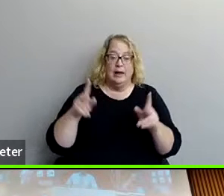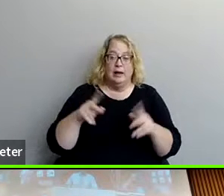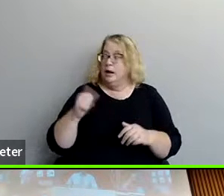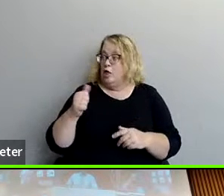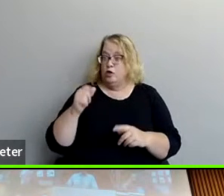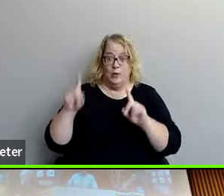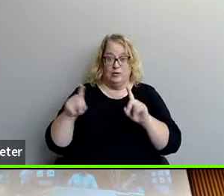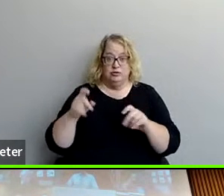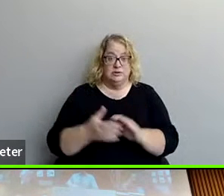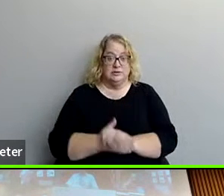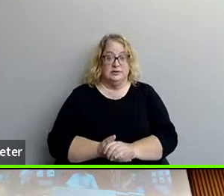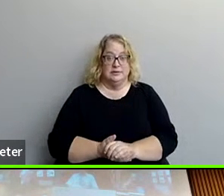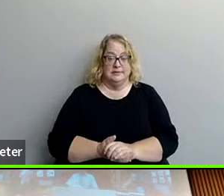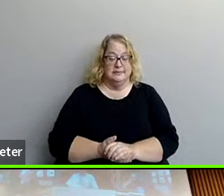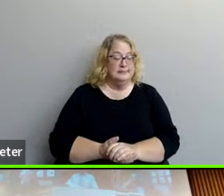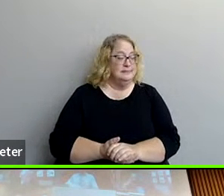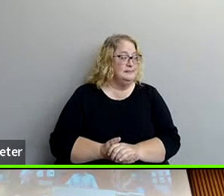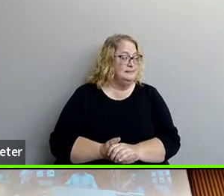anyone else have any questions?